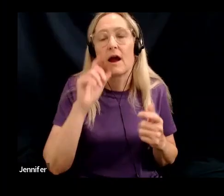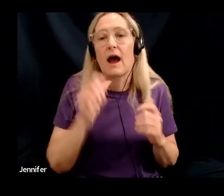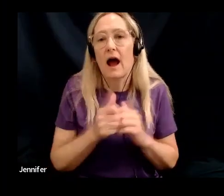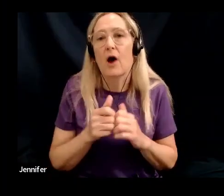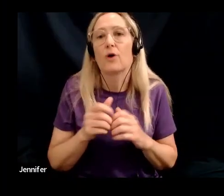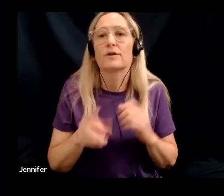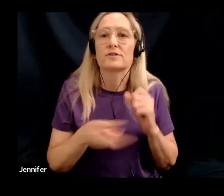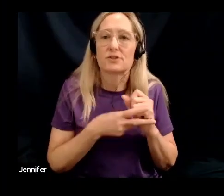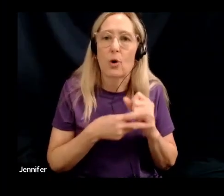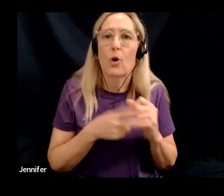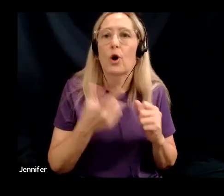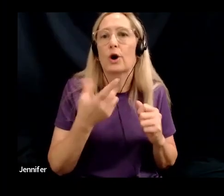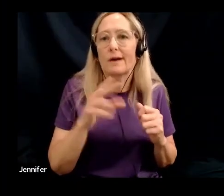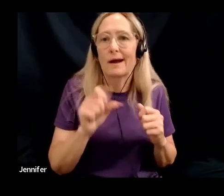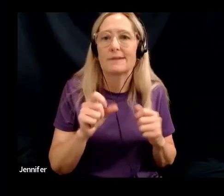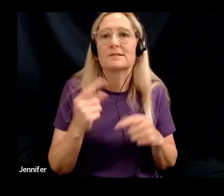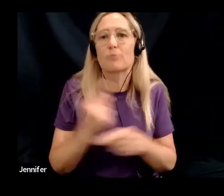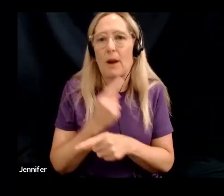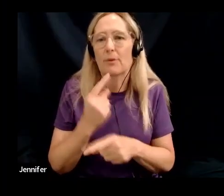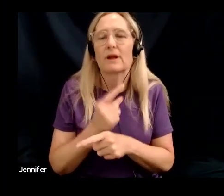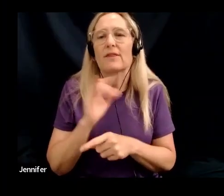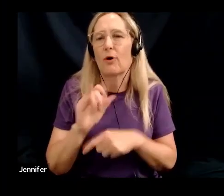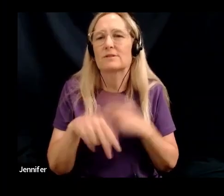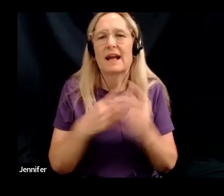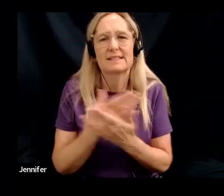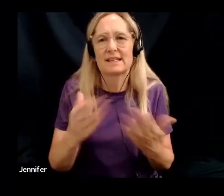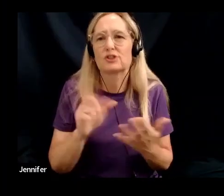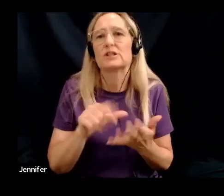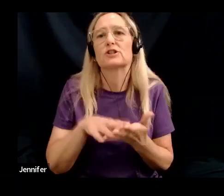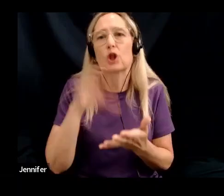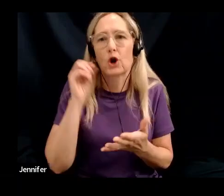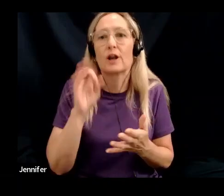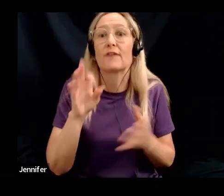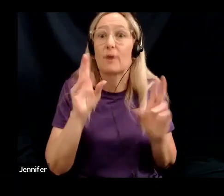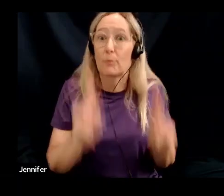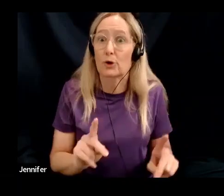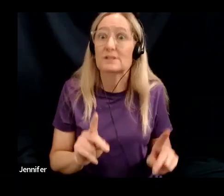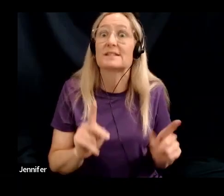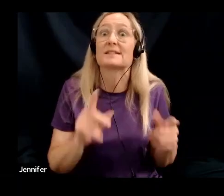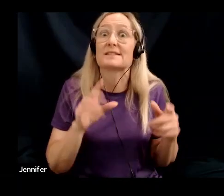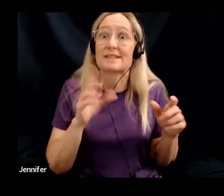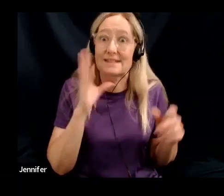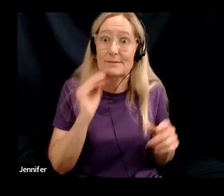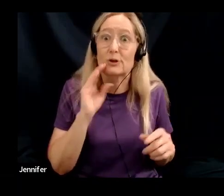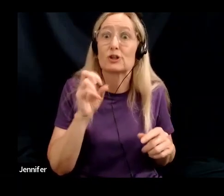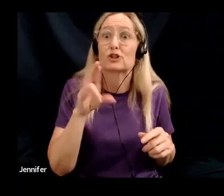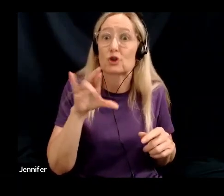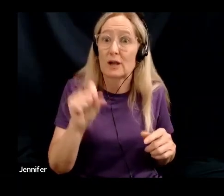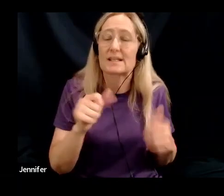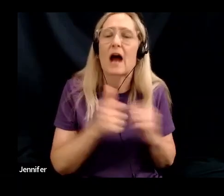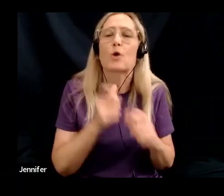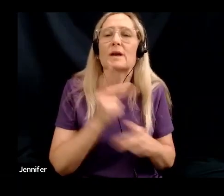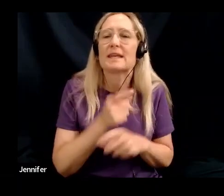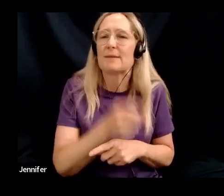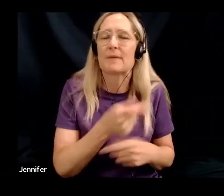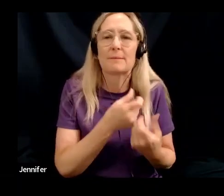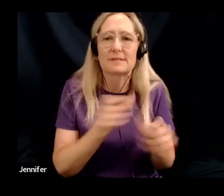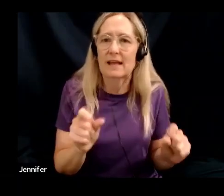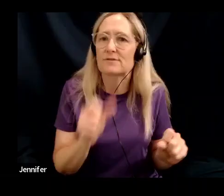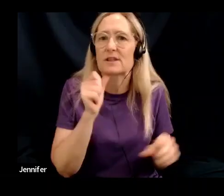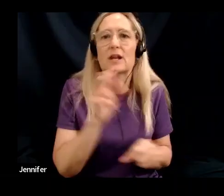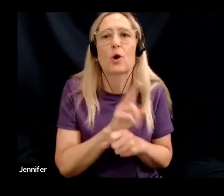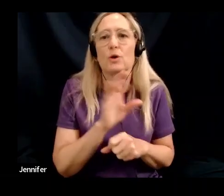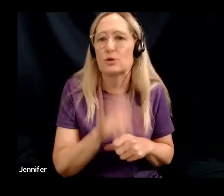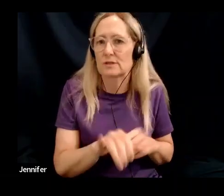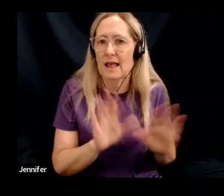store firearms properly and all of that. If someone is in a crisis period, how do we keep them safe? And again, this is really just a